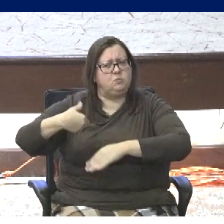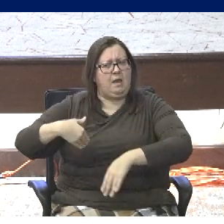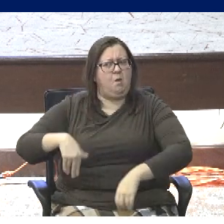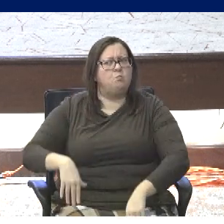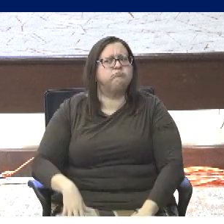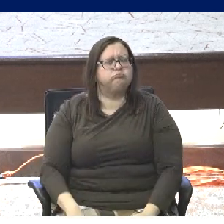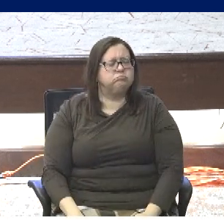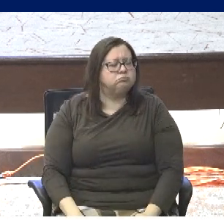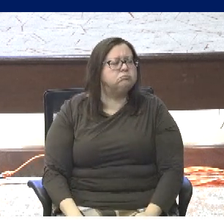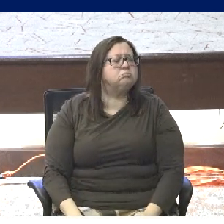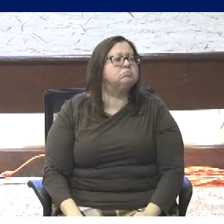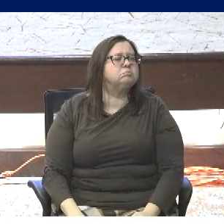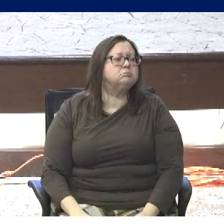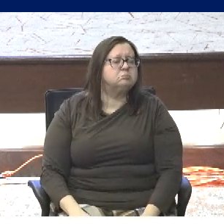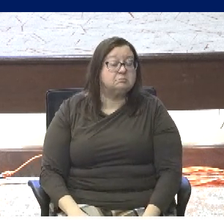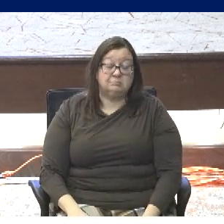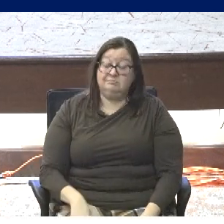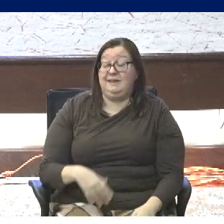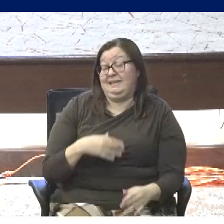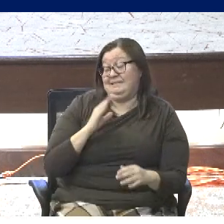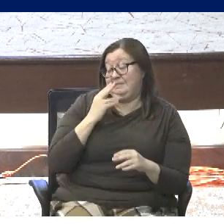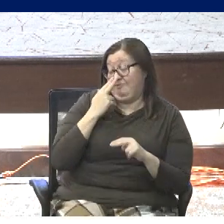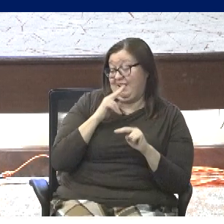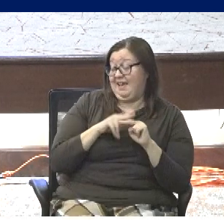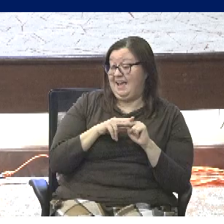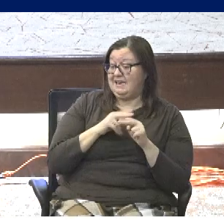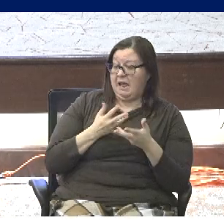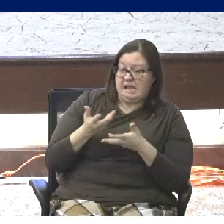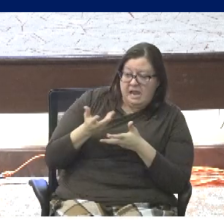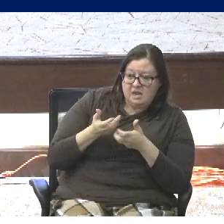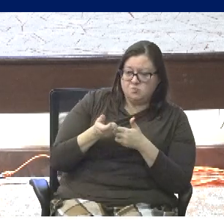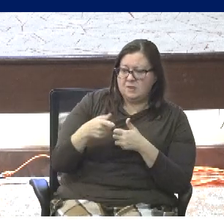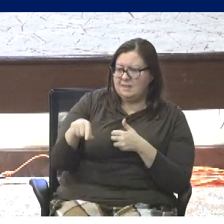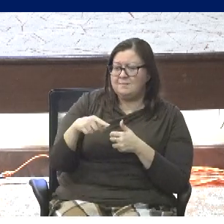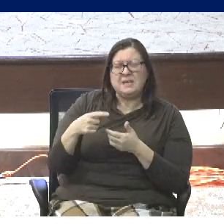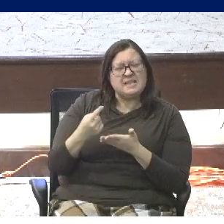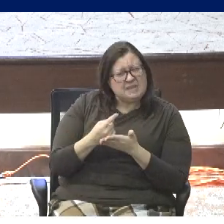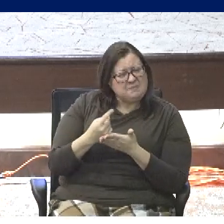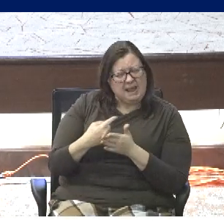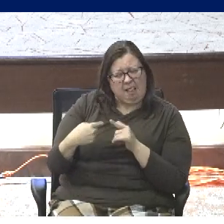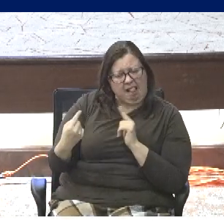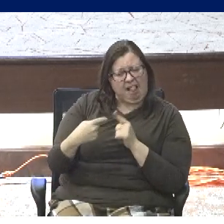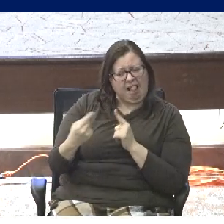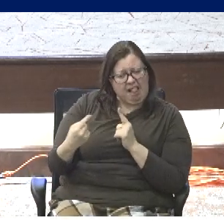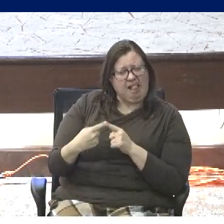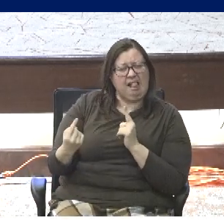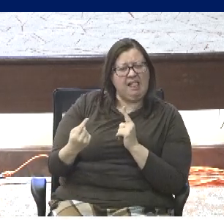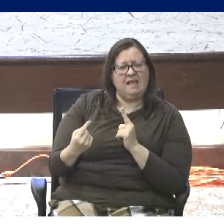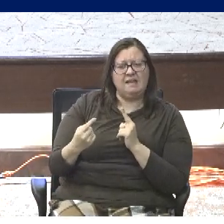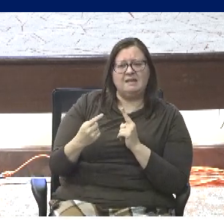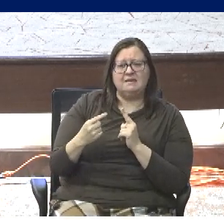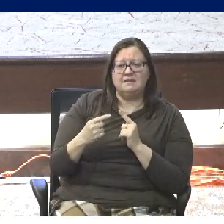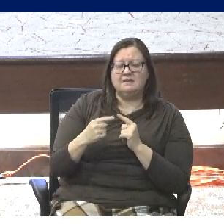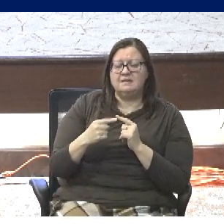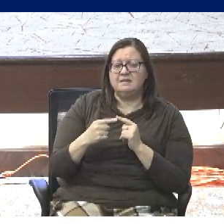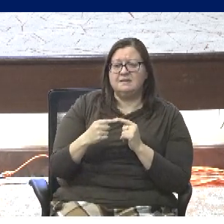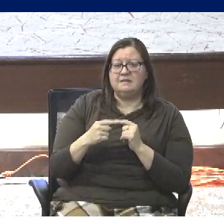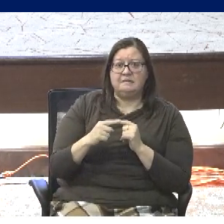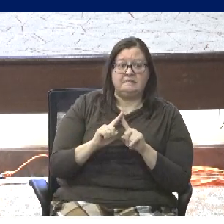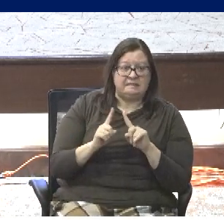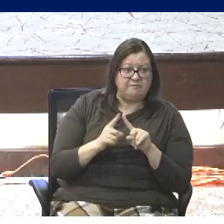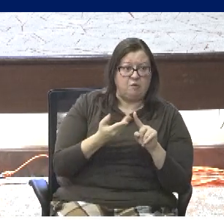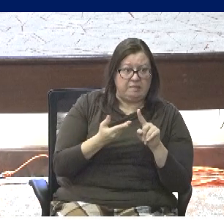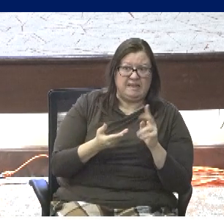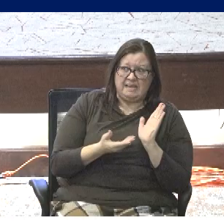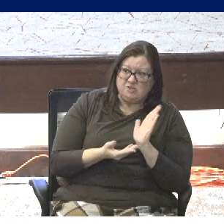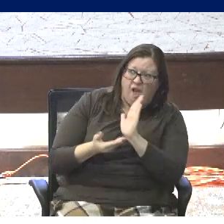so it actually was a lot of fun to be able to engage with them. We didn't agree at first on 61 different items, but it